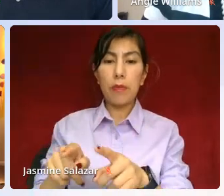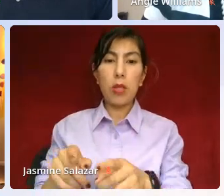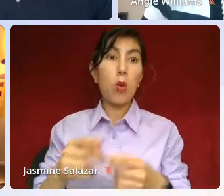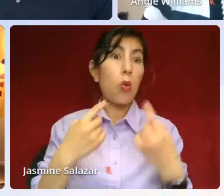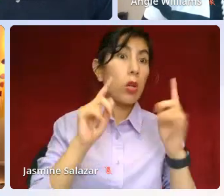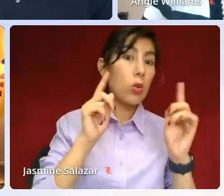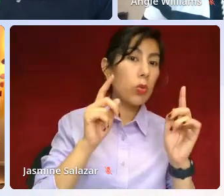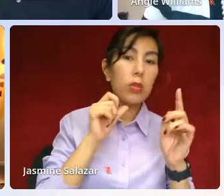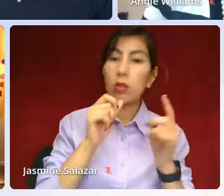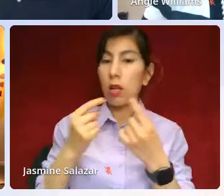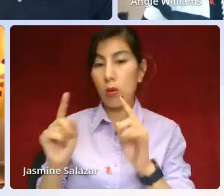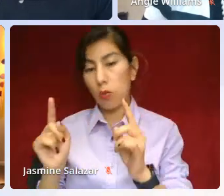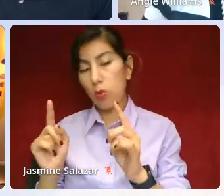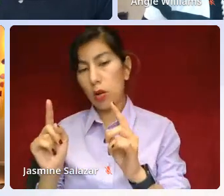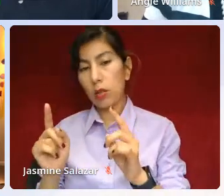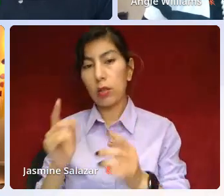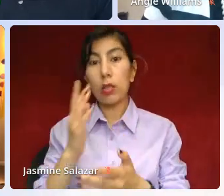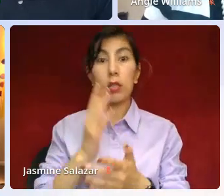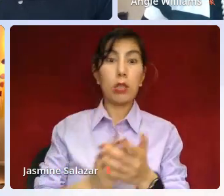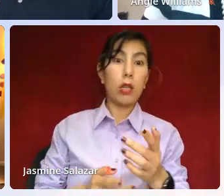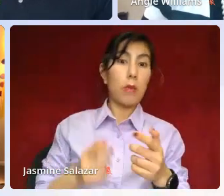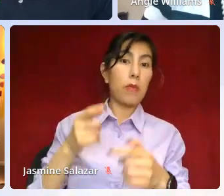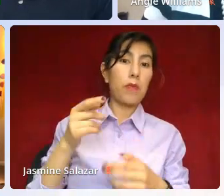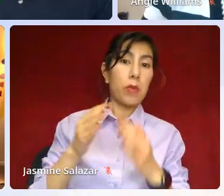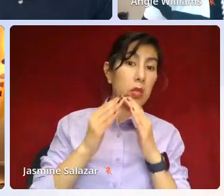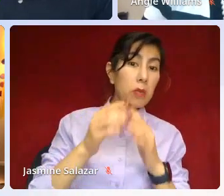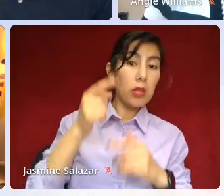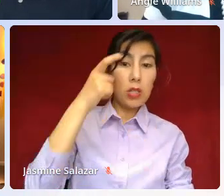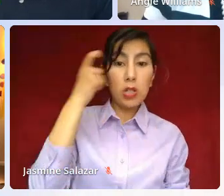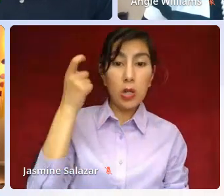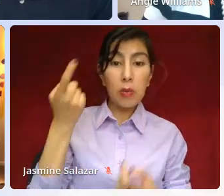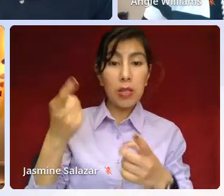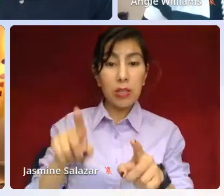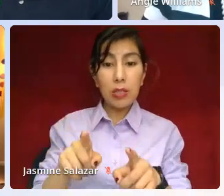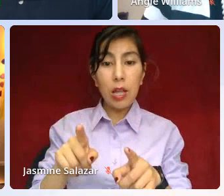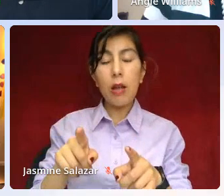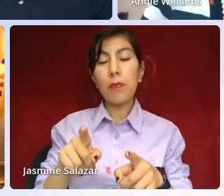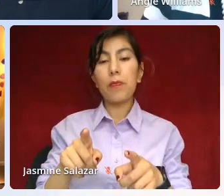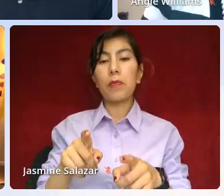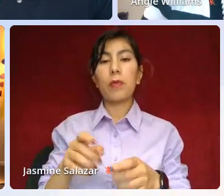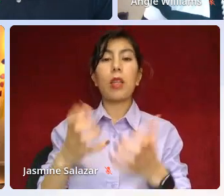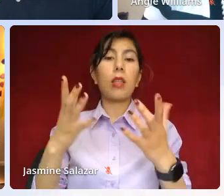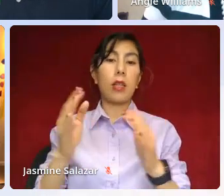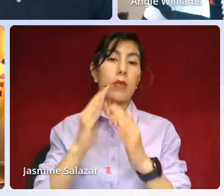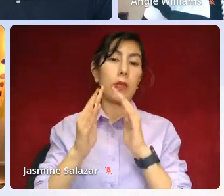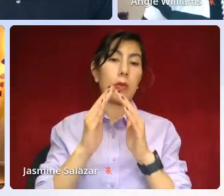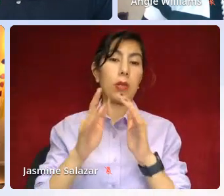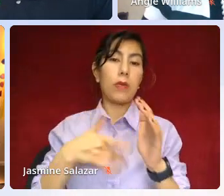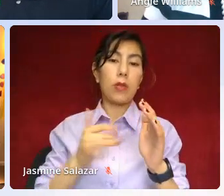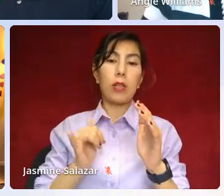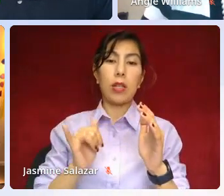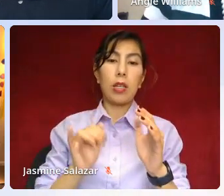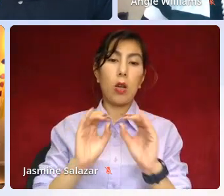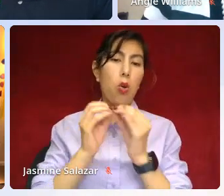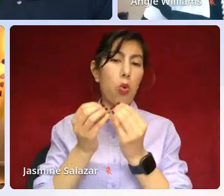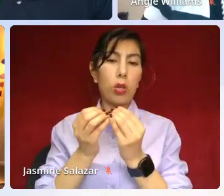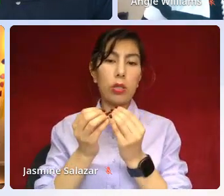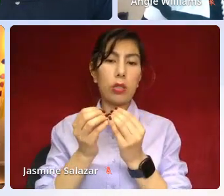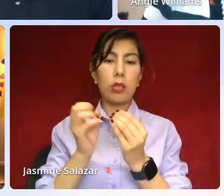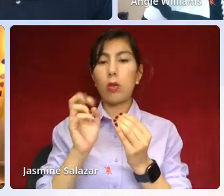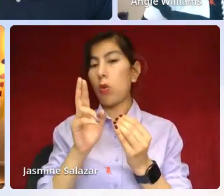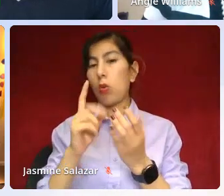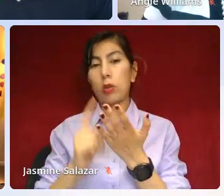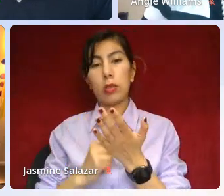worked? Is there any community trauma that has taken place? There's a lot of communities that feel like, organizations or even